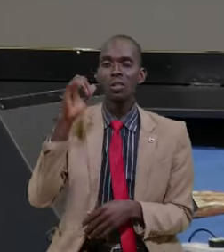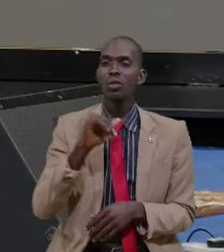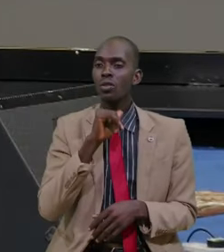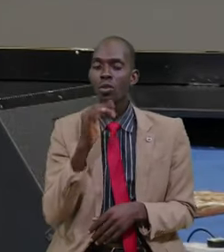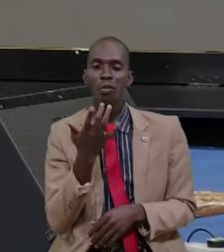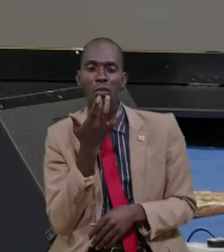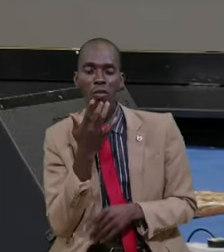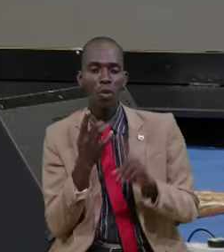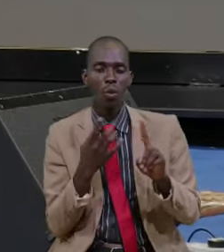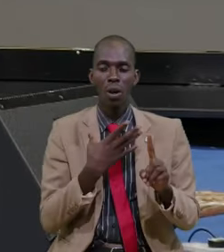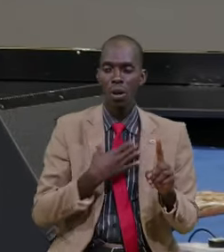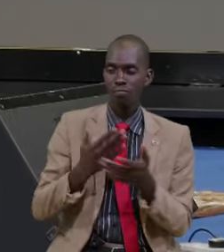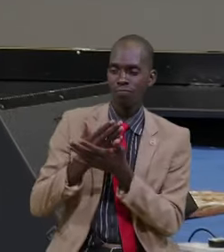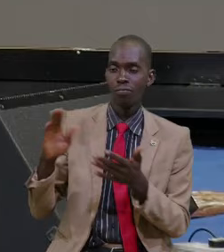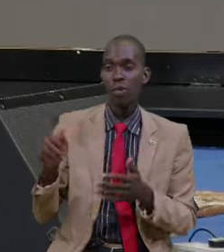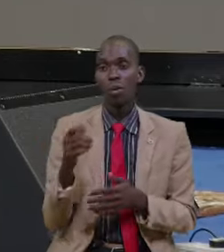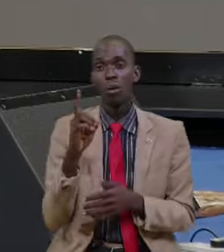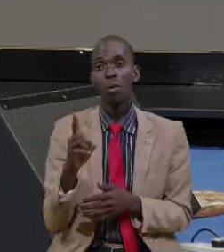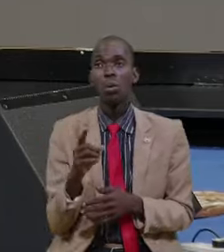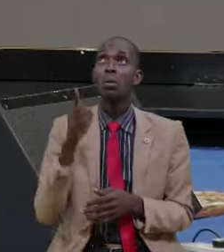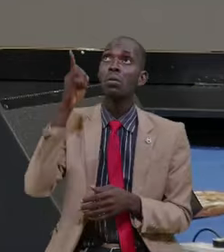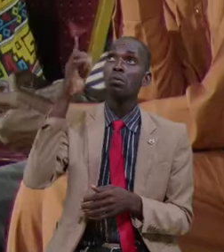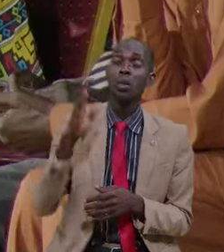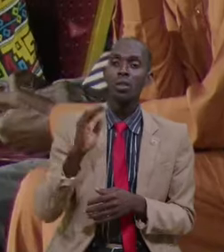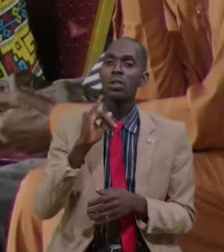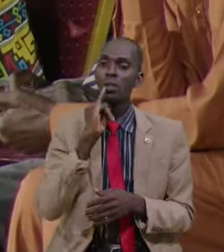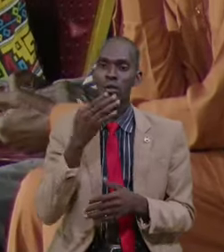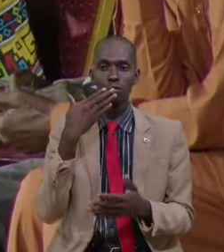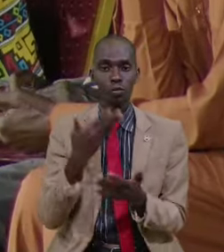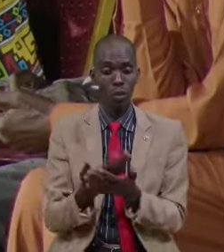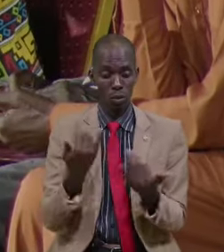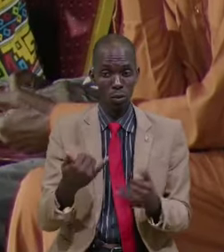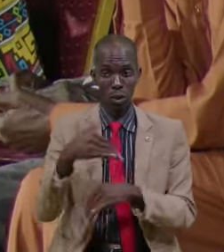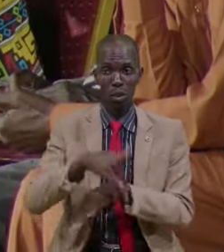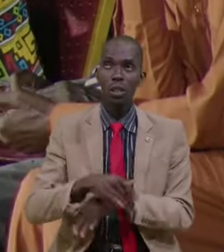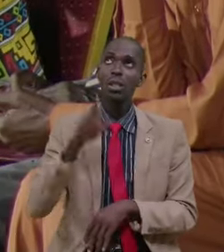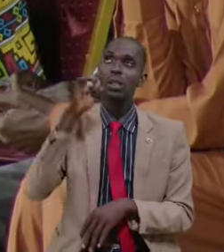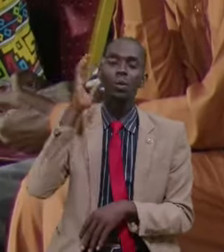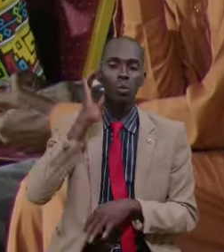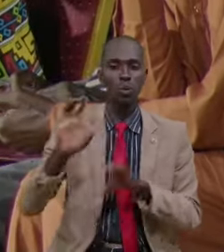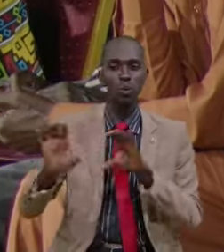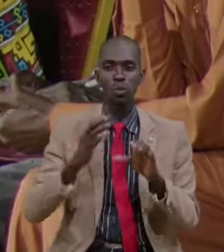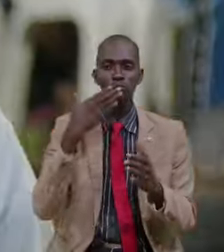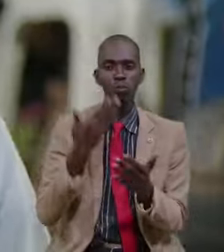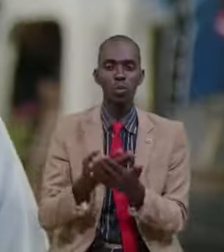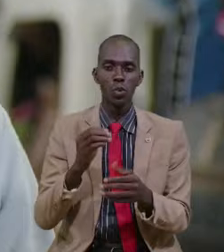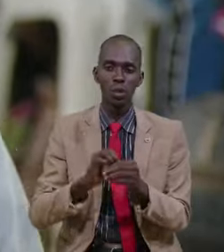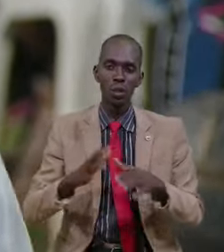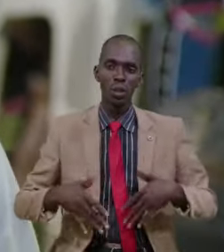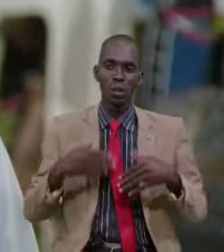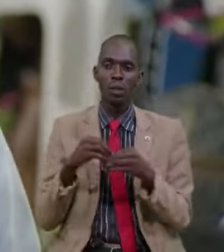Our God is good, and tonight he will do good in your life in Jesus'